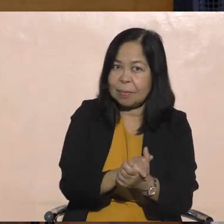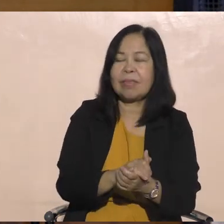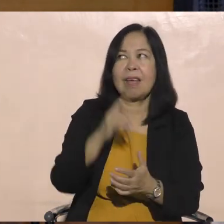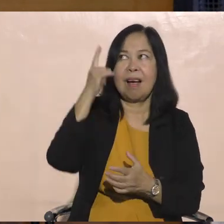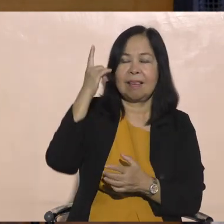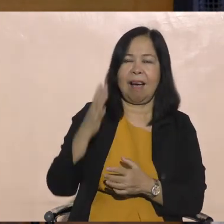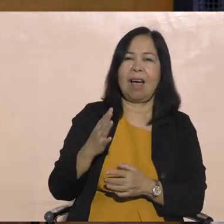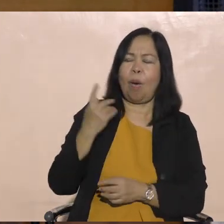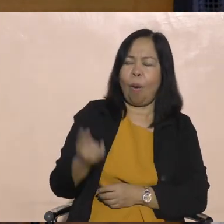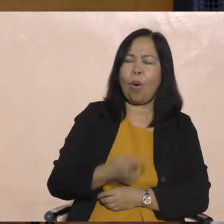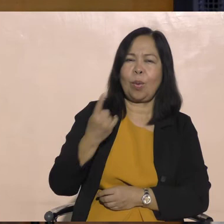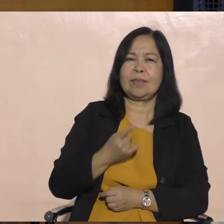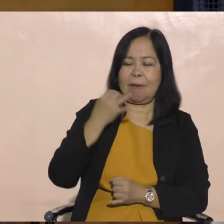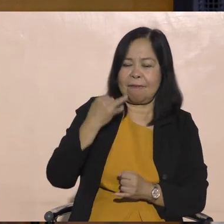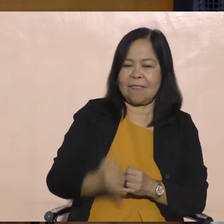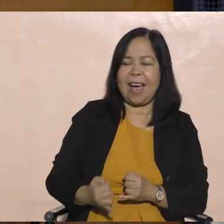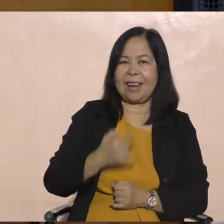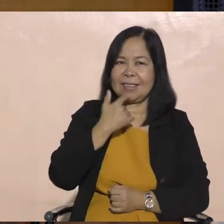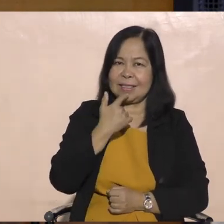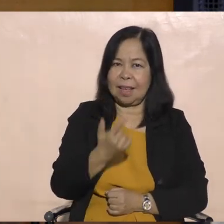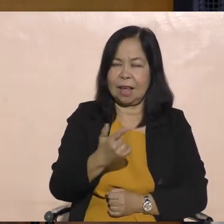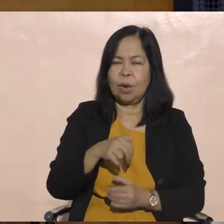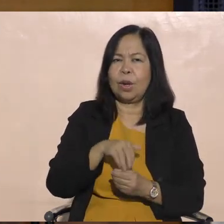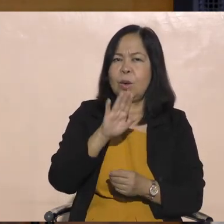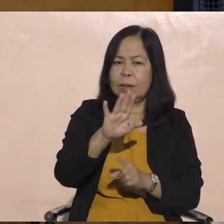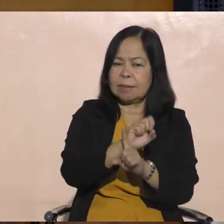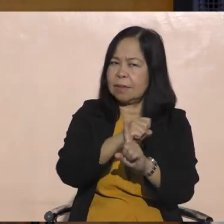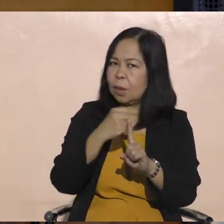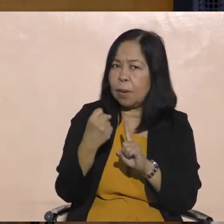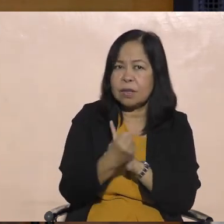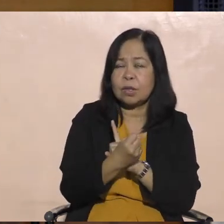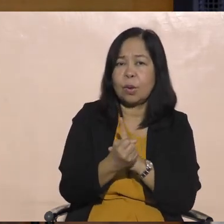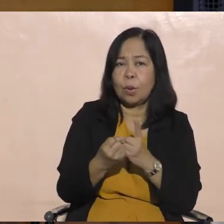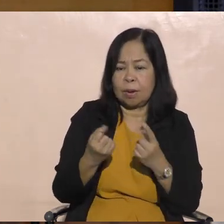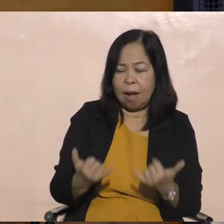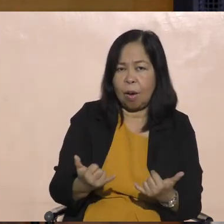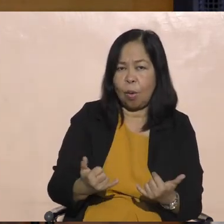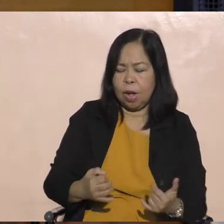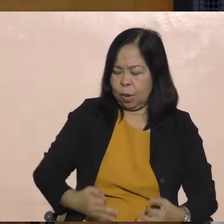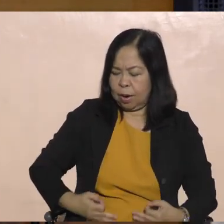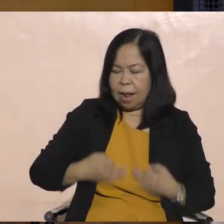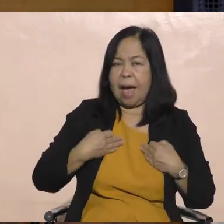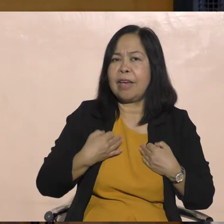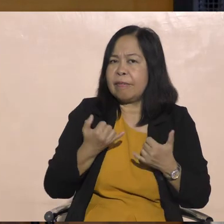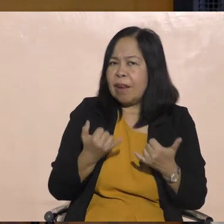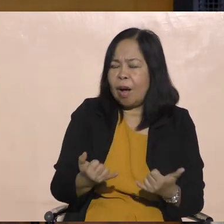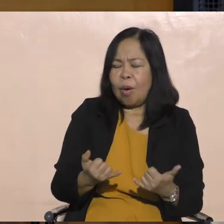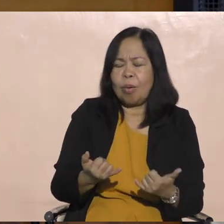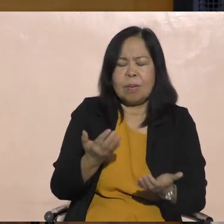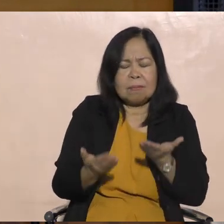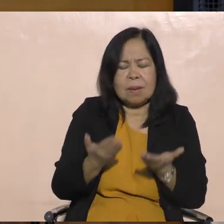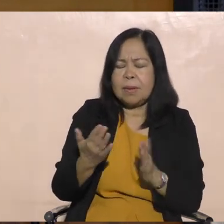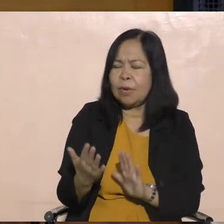always the final say. So in your situation right now, dear brothers and sisters, unsa man